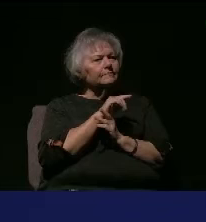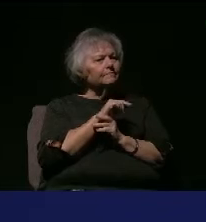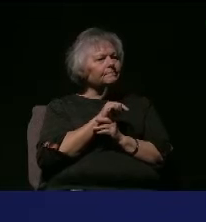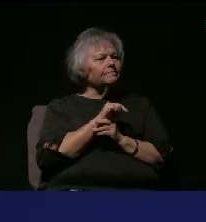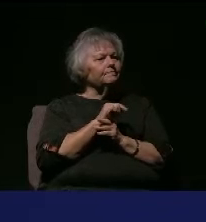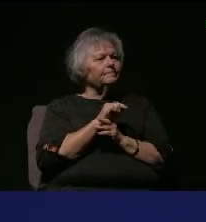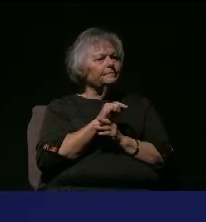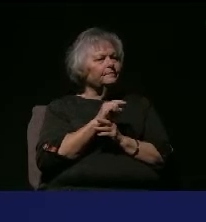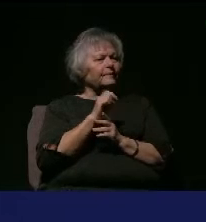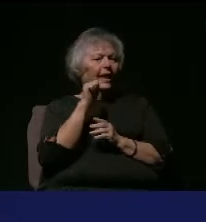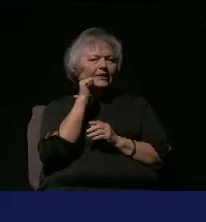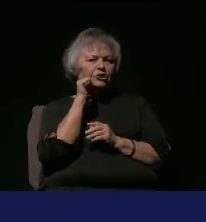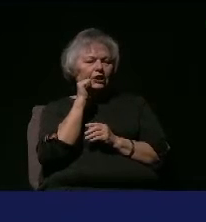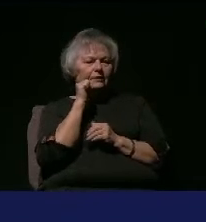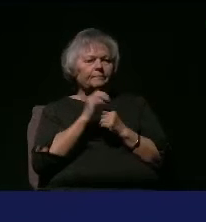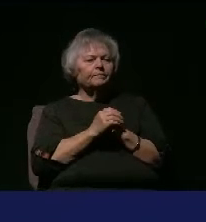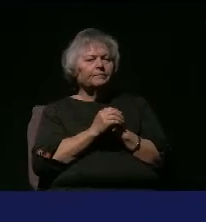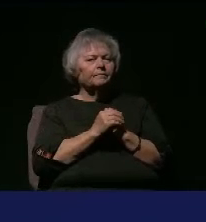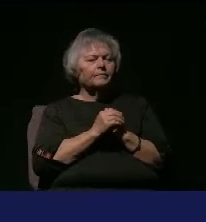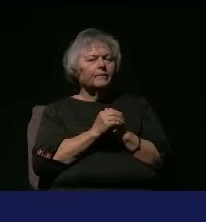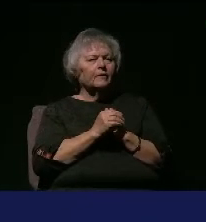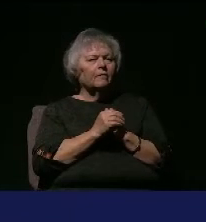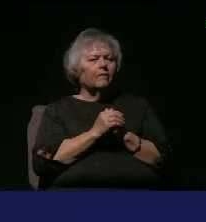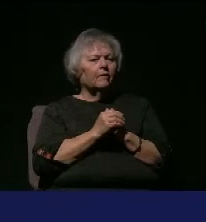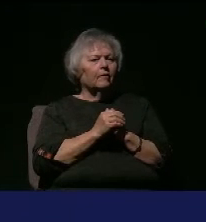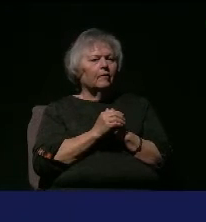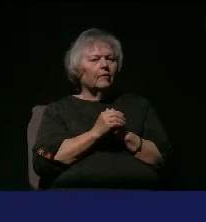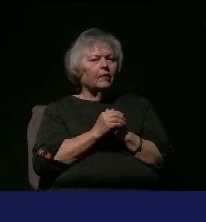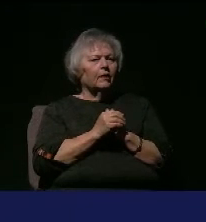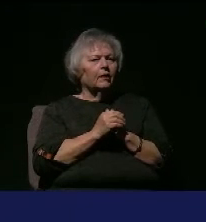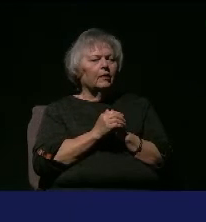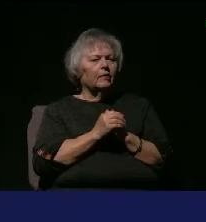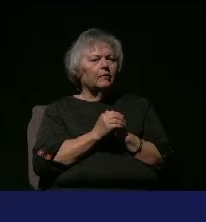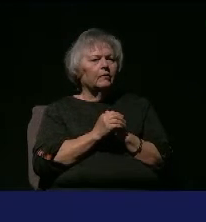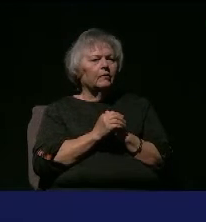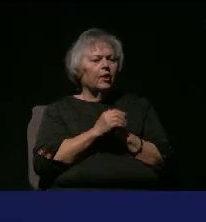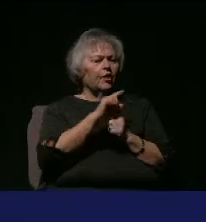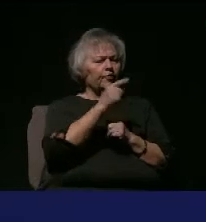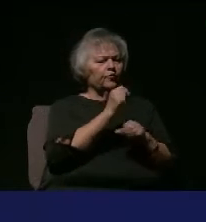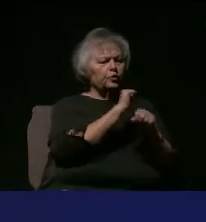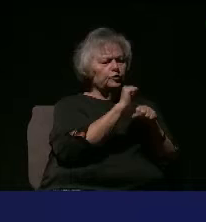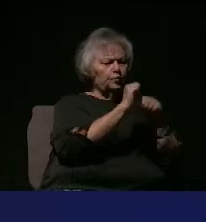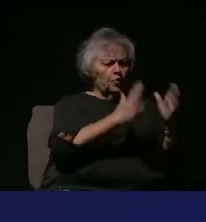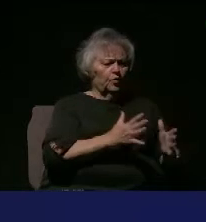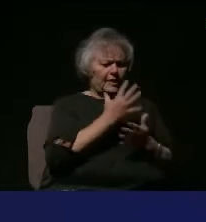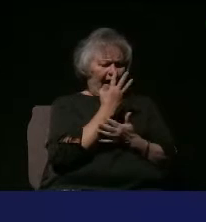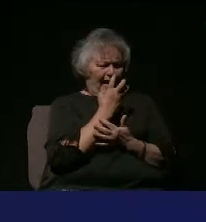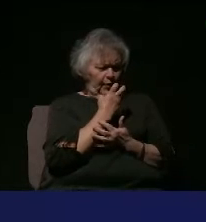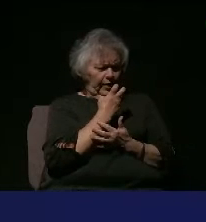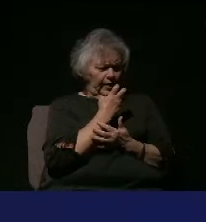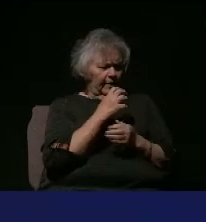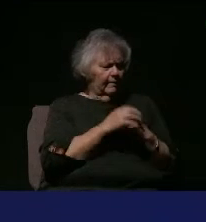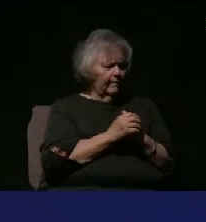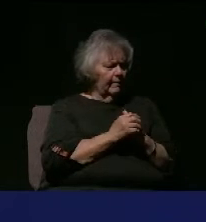think, Angela, there's a parallel too here about the outrage of the first worker's response and Jonah and Nineveh,